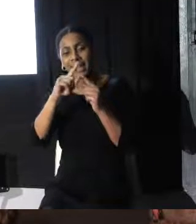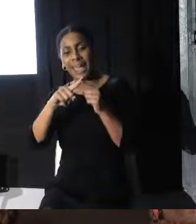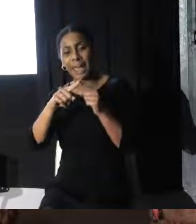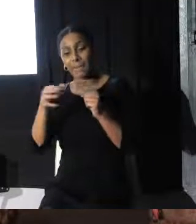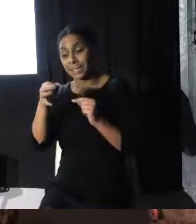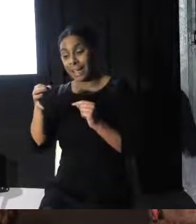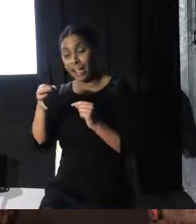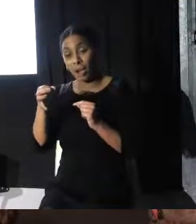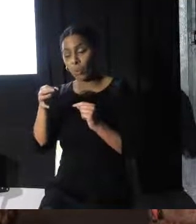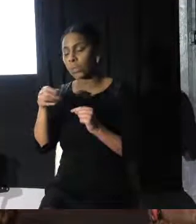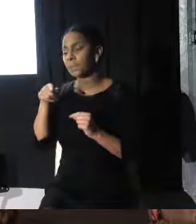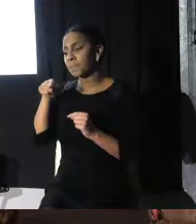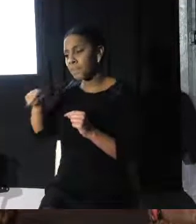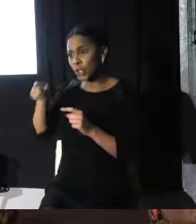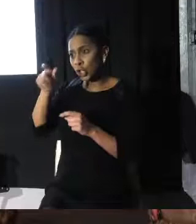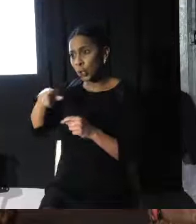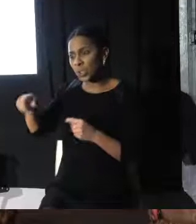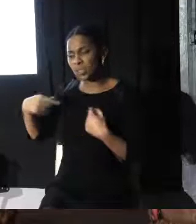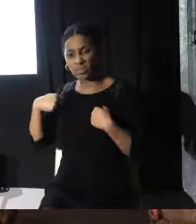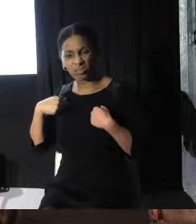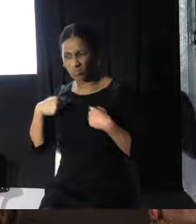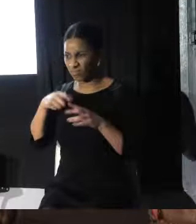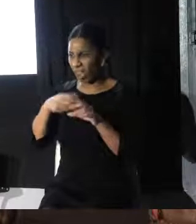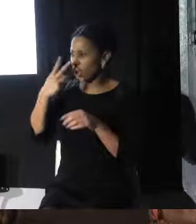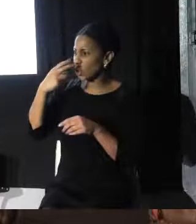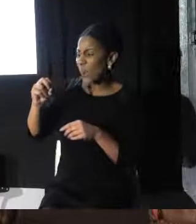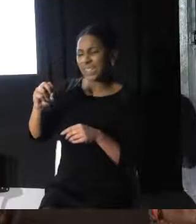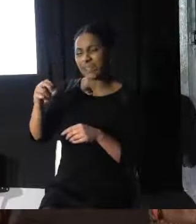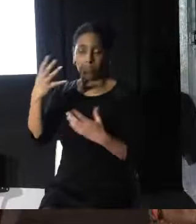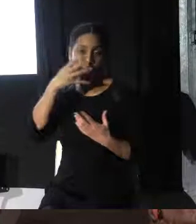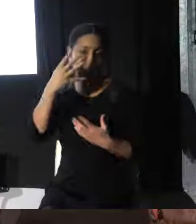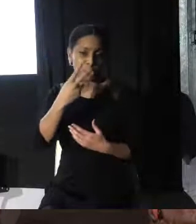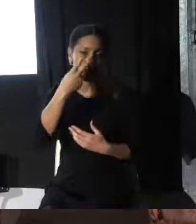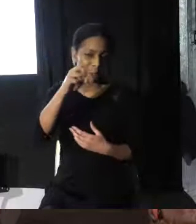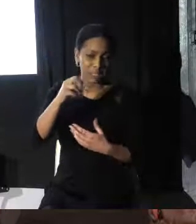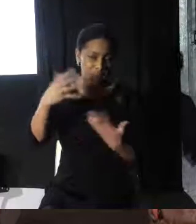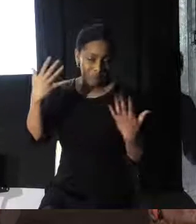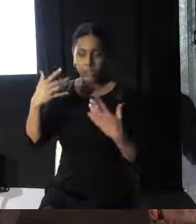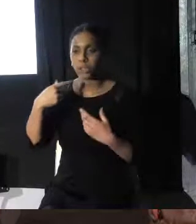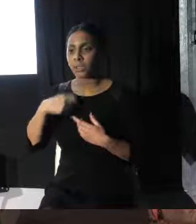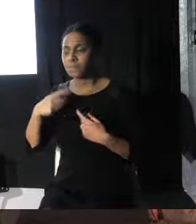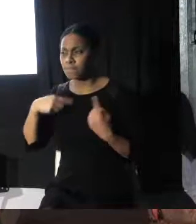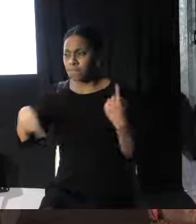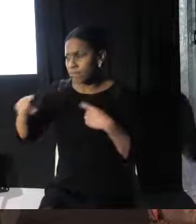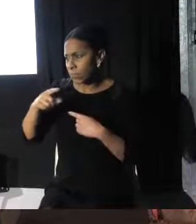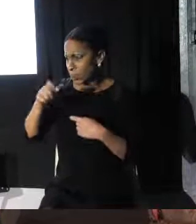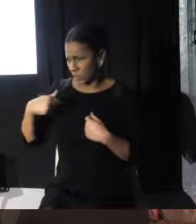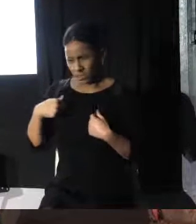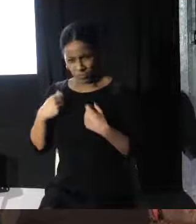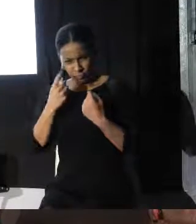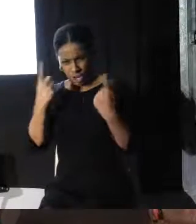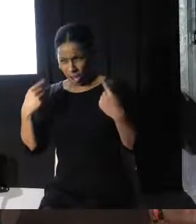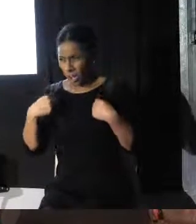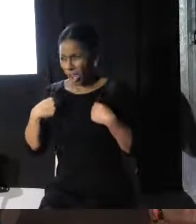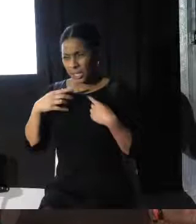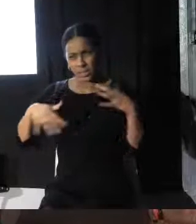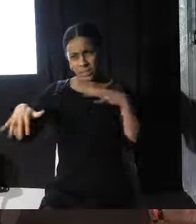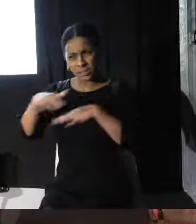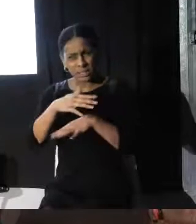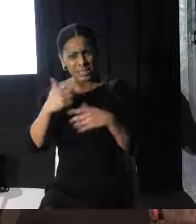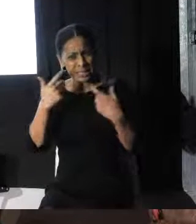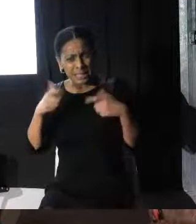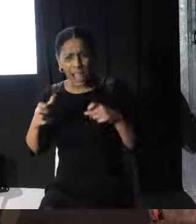2014, 2015 as 20-year-olds or as 19-year-olds who continued to experience